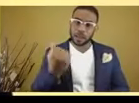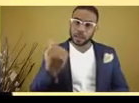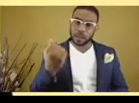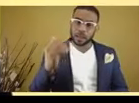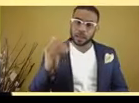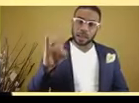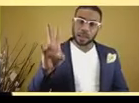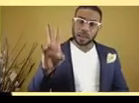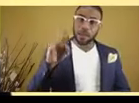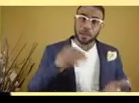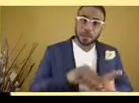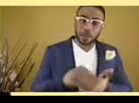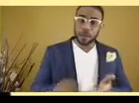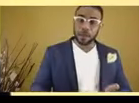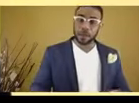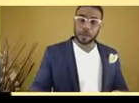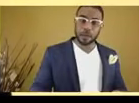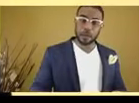million people